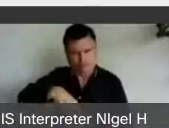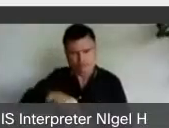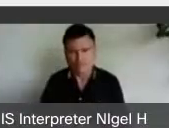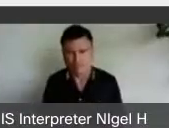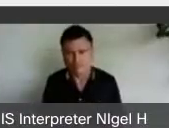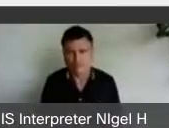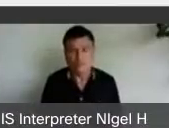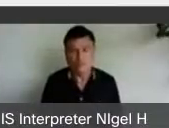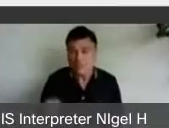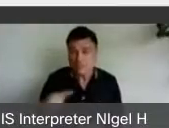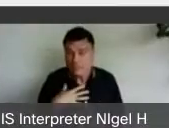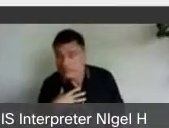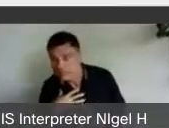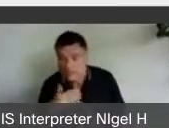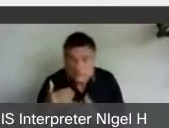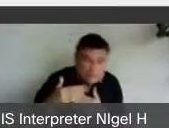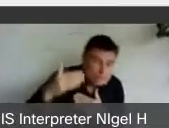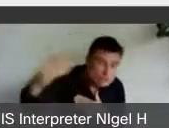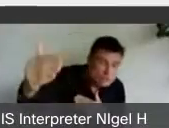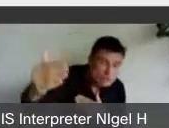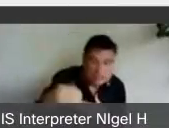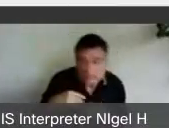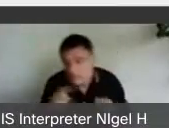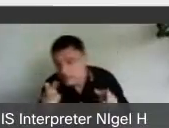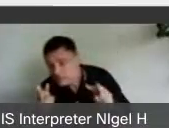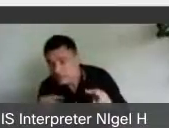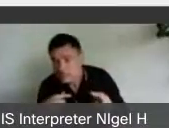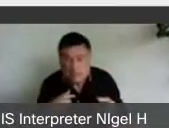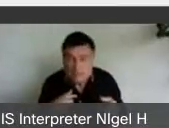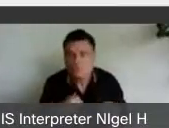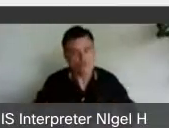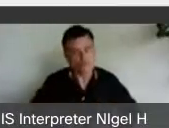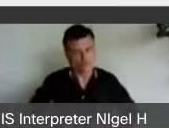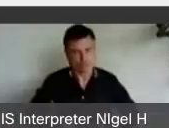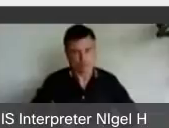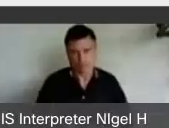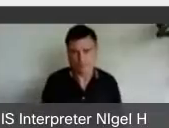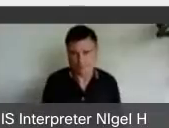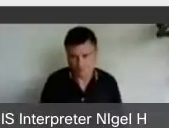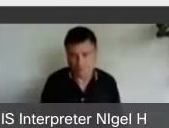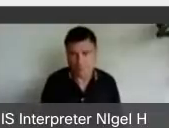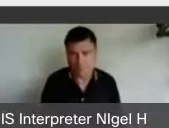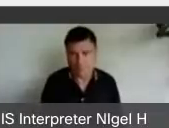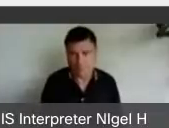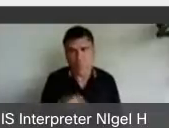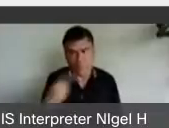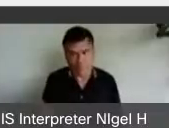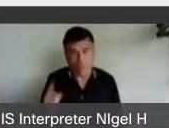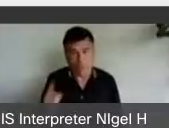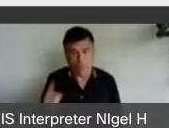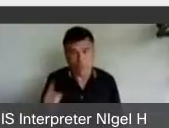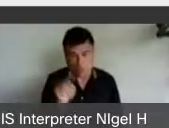today. I know that Magenta has another question for you, so I'm going to pass over to him next for the next question.